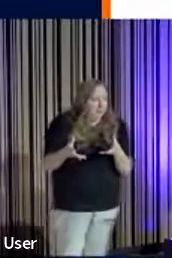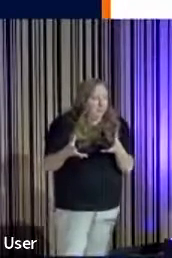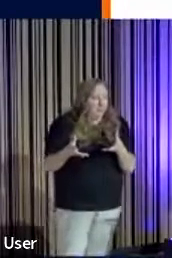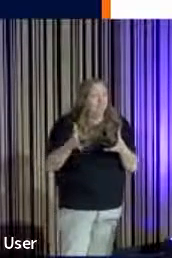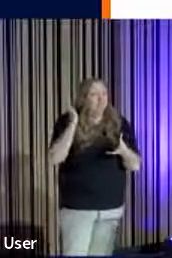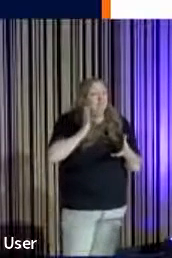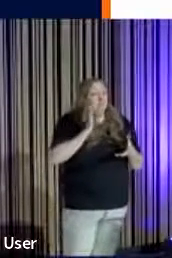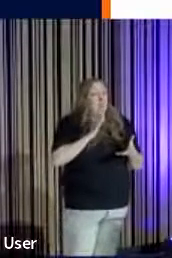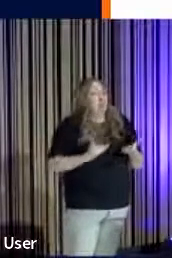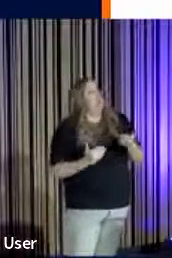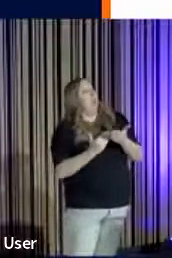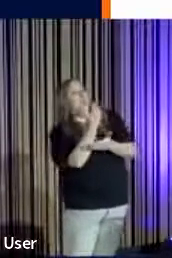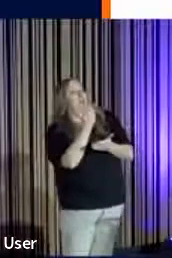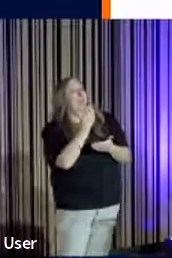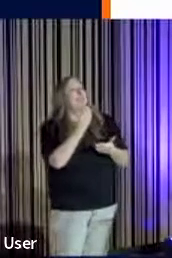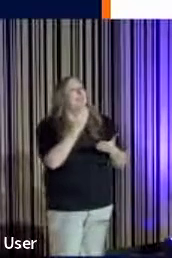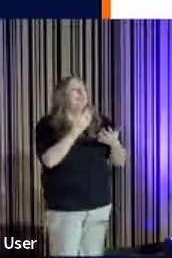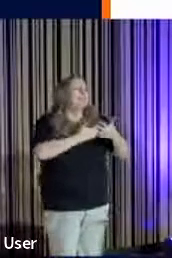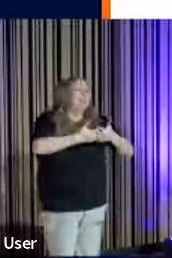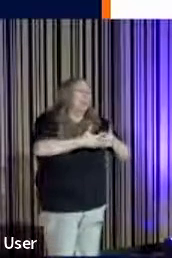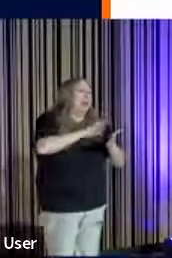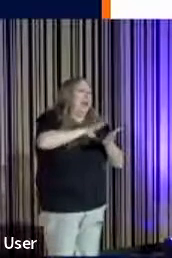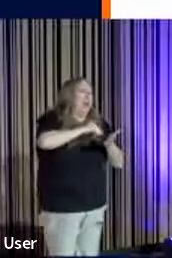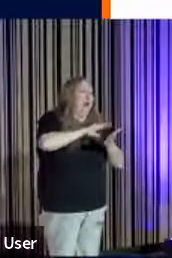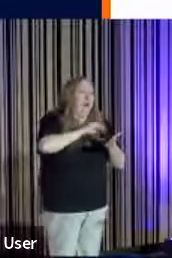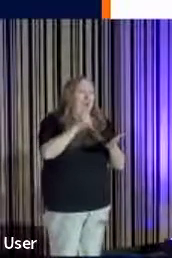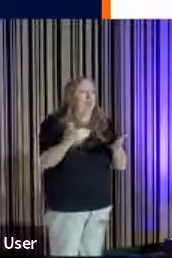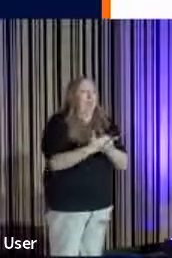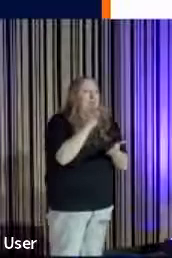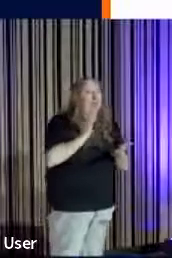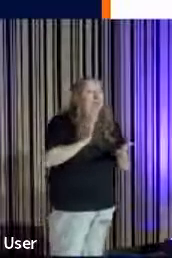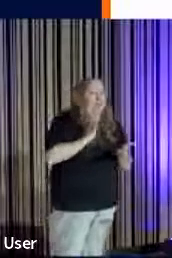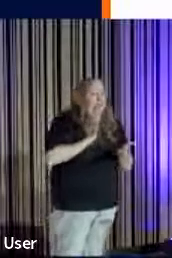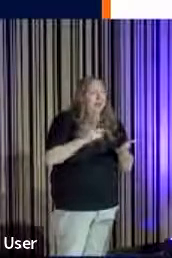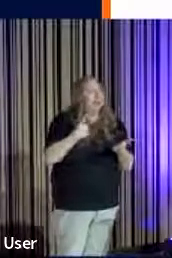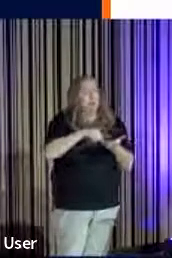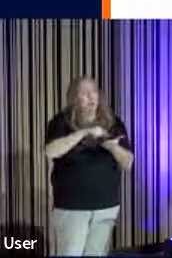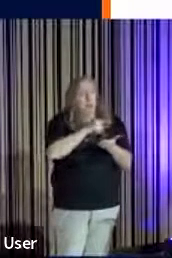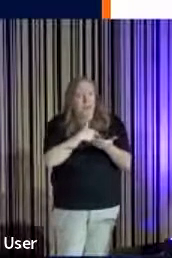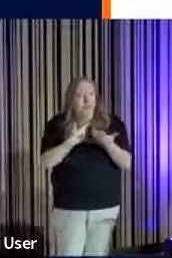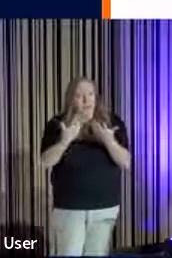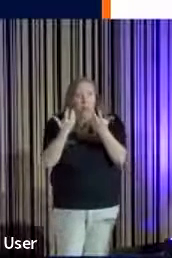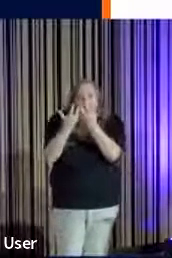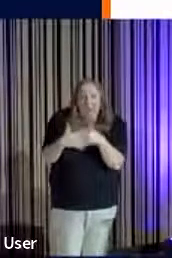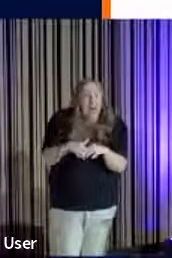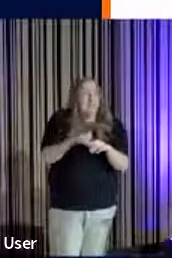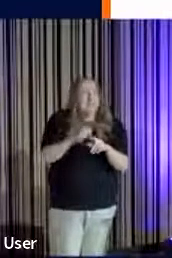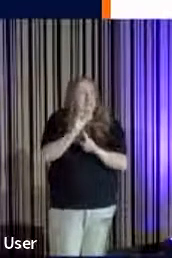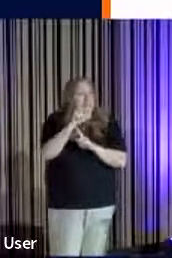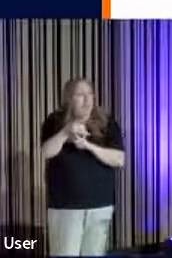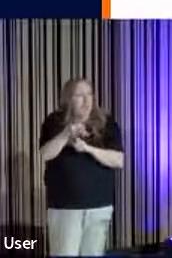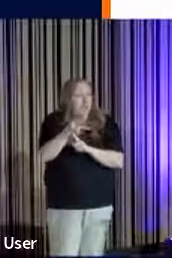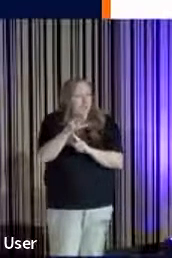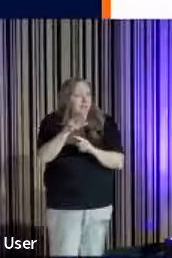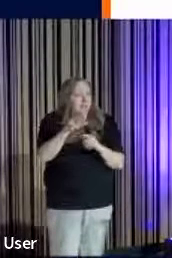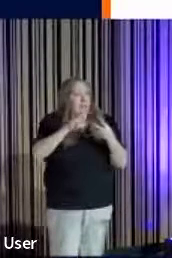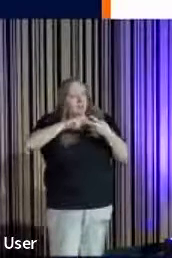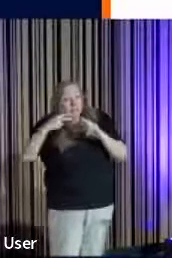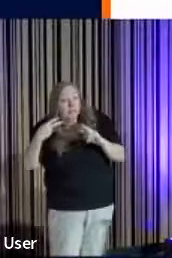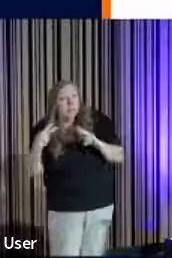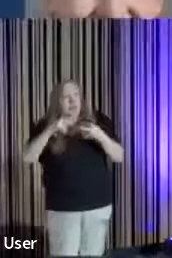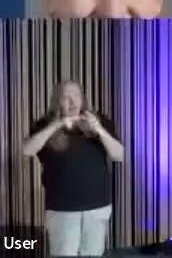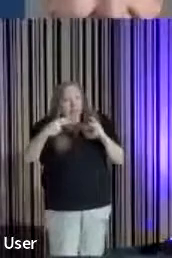novel, machine learning approaches to organize that sequence space to be able to even give those viruses a name or at least a